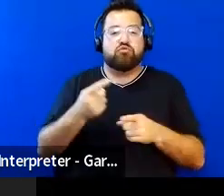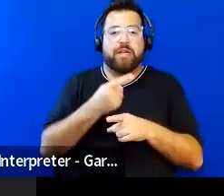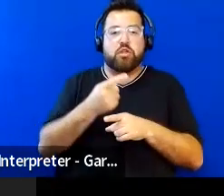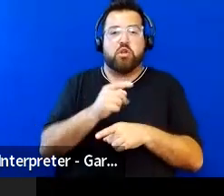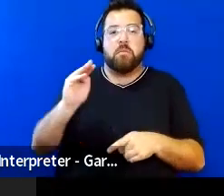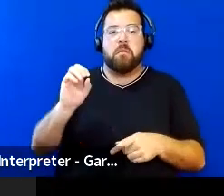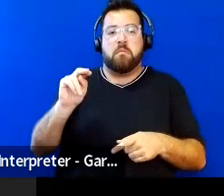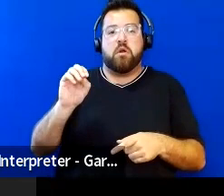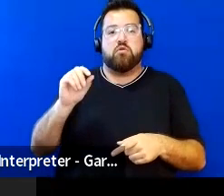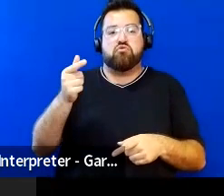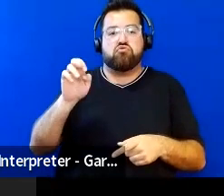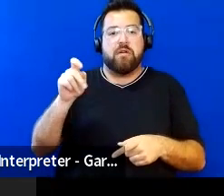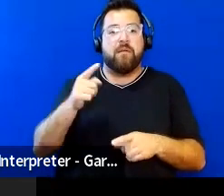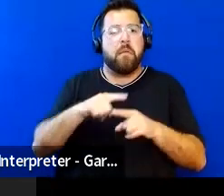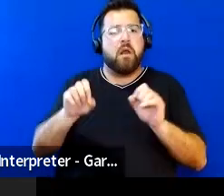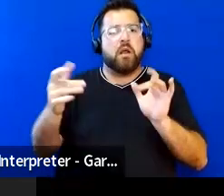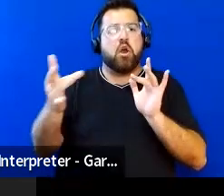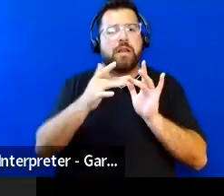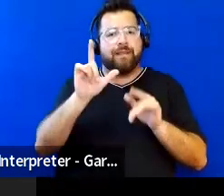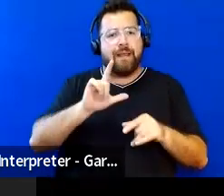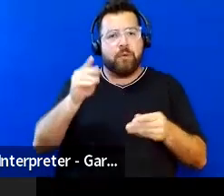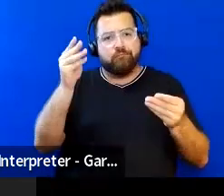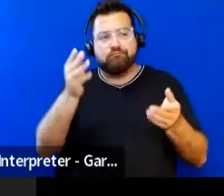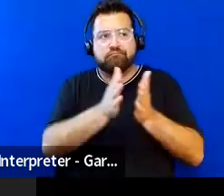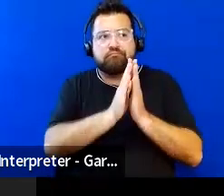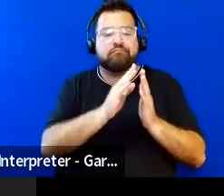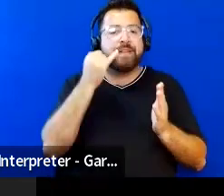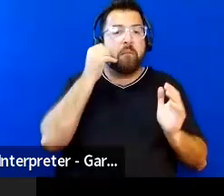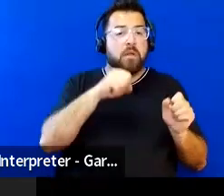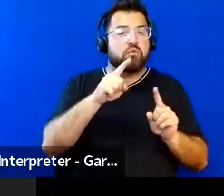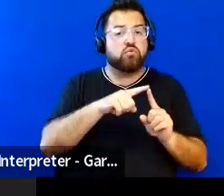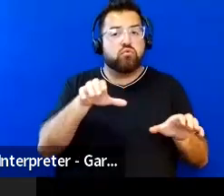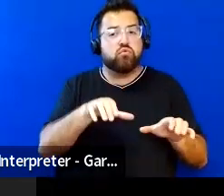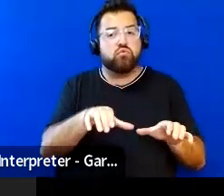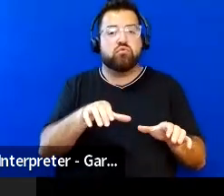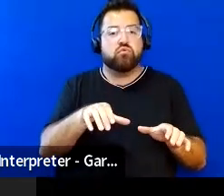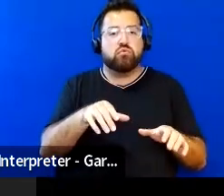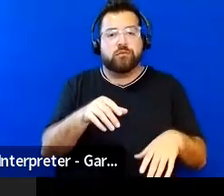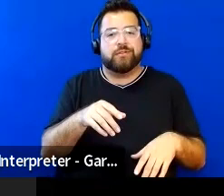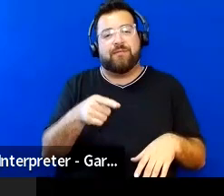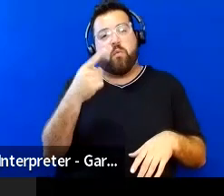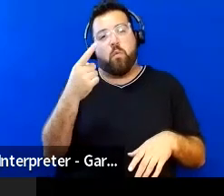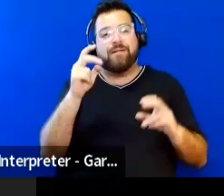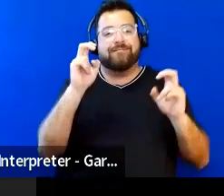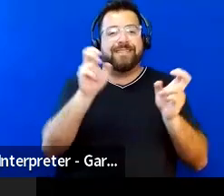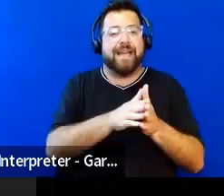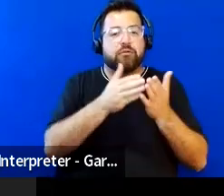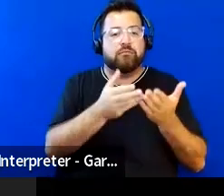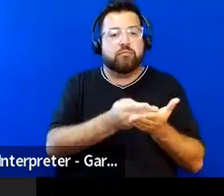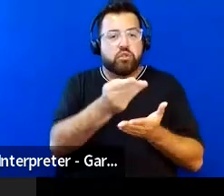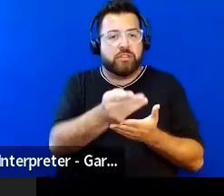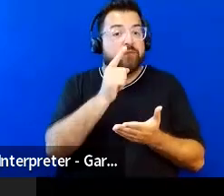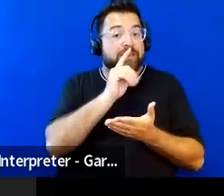out to the library to see if it's possible for us to do single title purchases for some of these